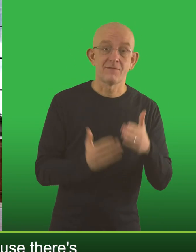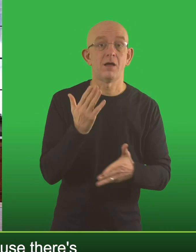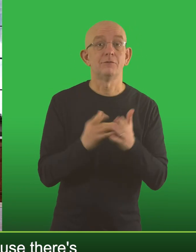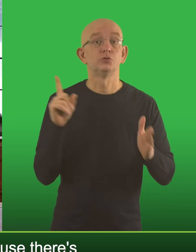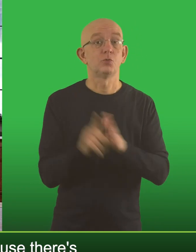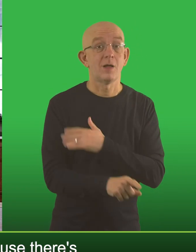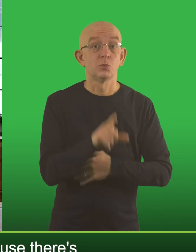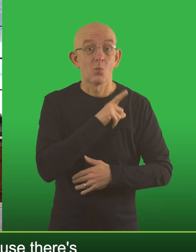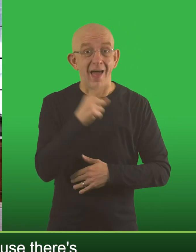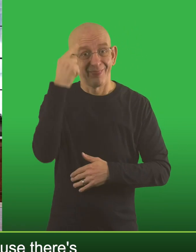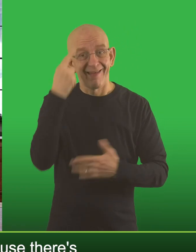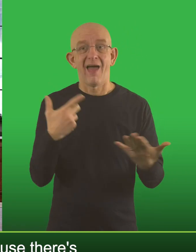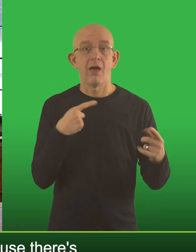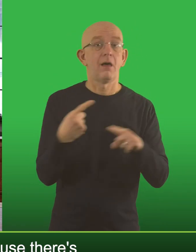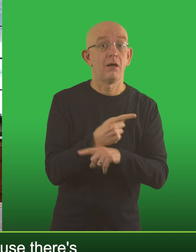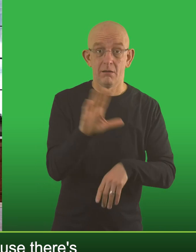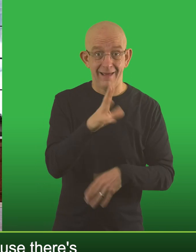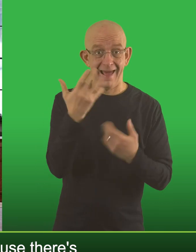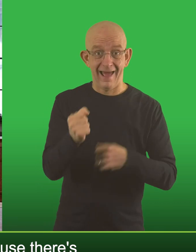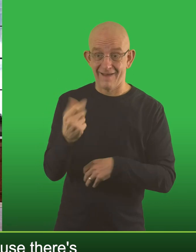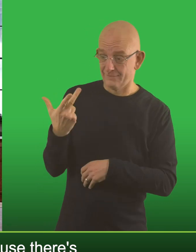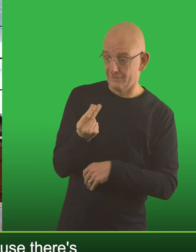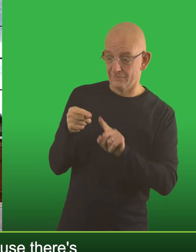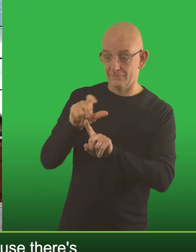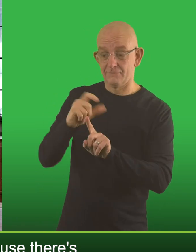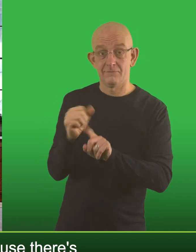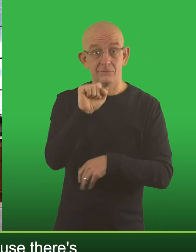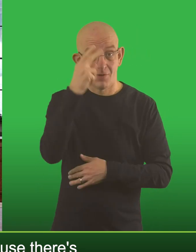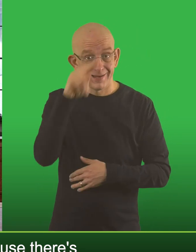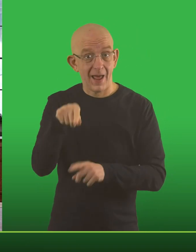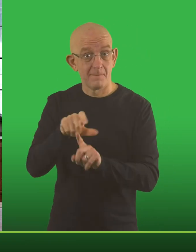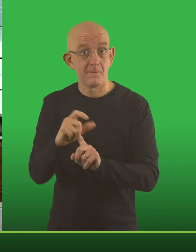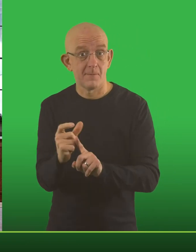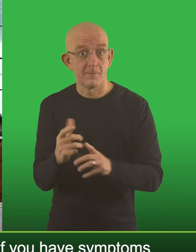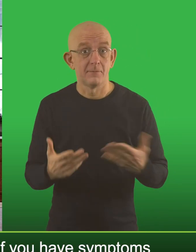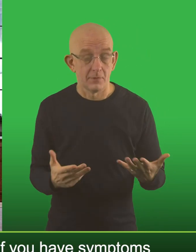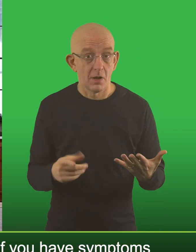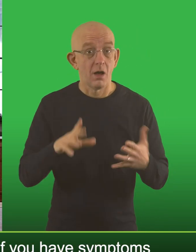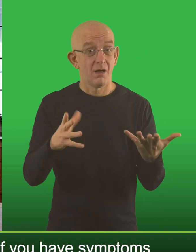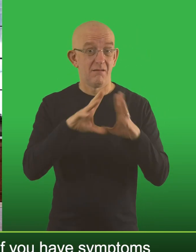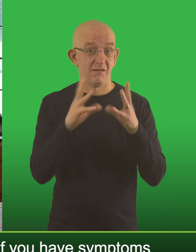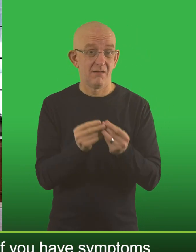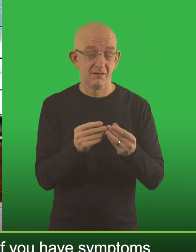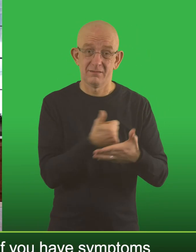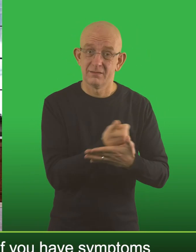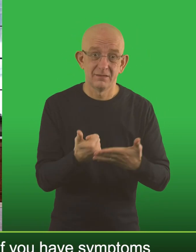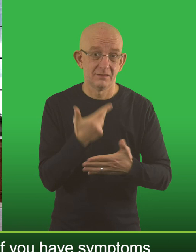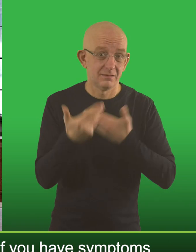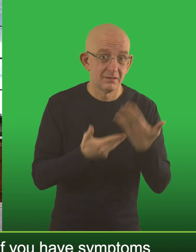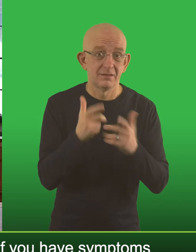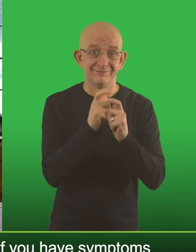late. Don't feel that we've missed you because there's a vaccine there with your name on it. And all of the usual